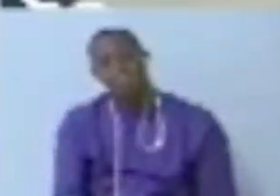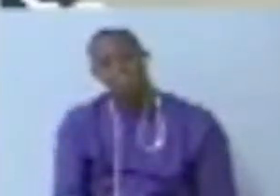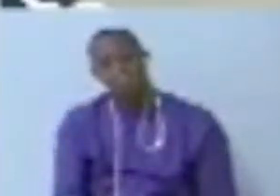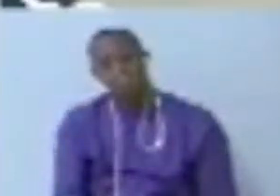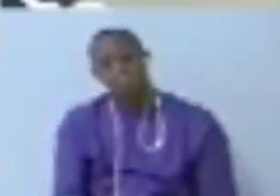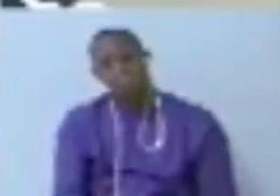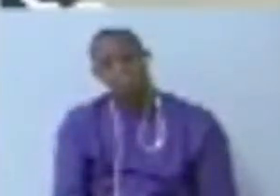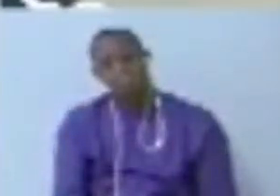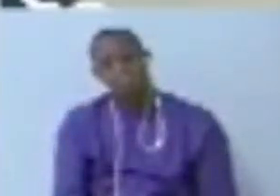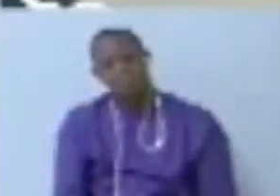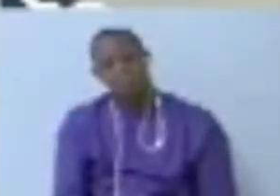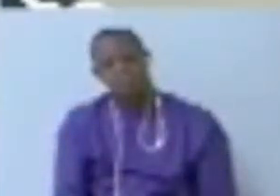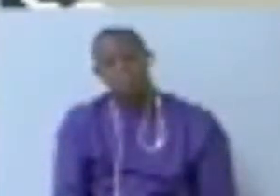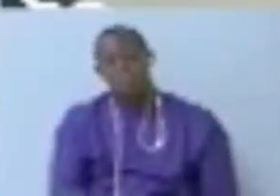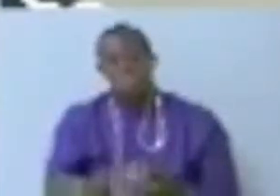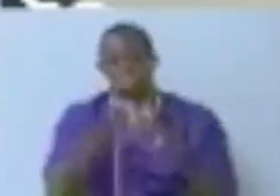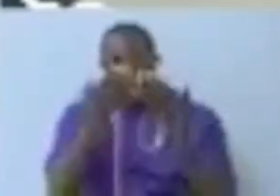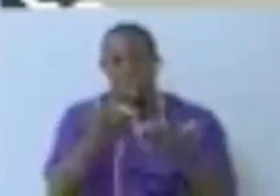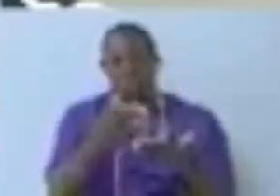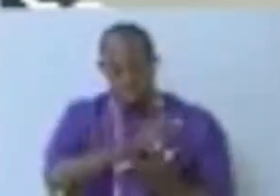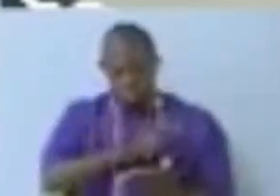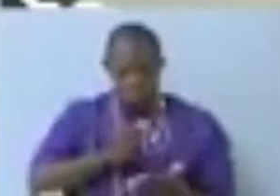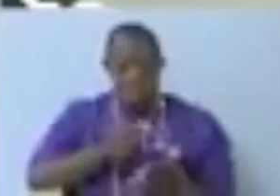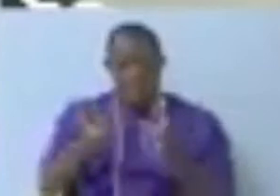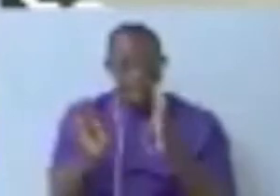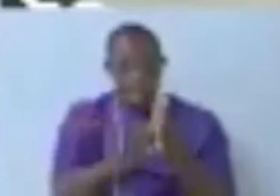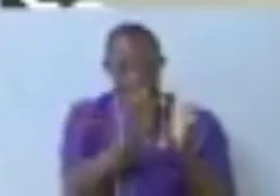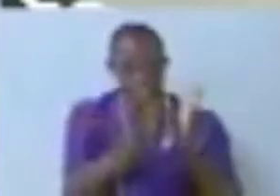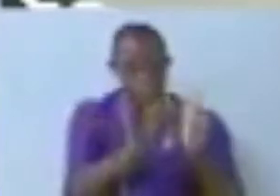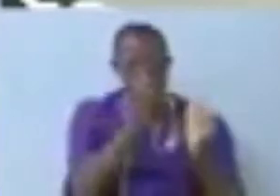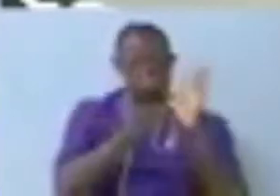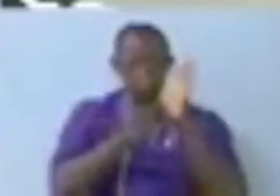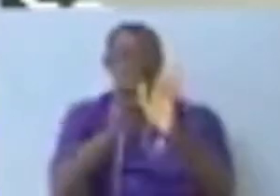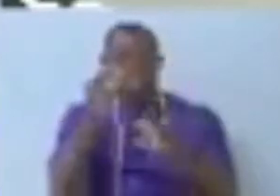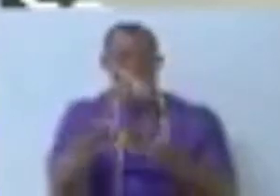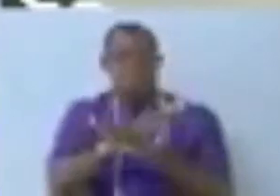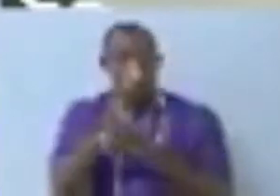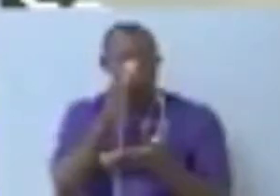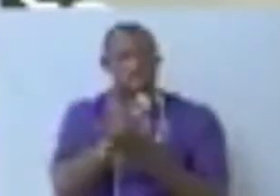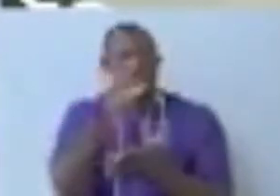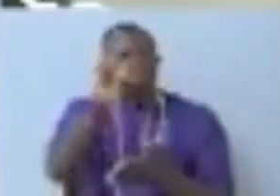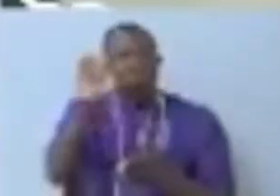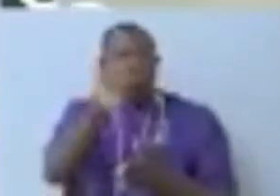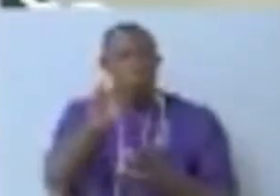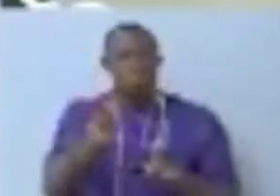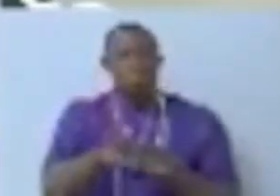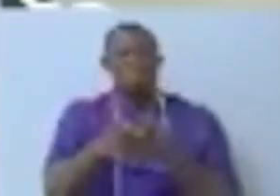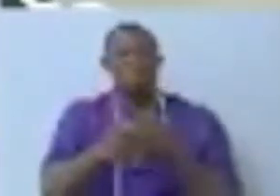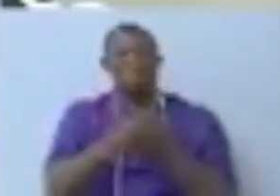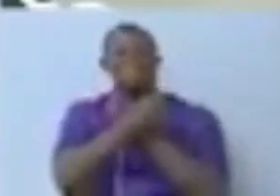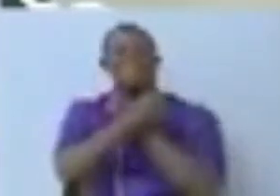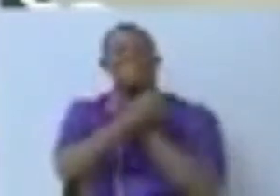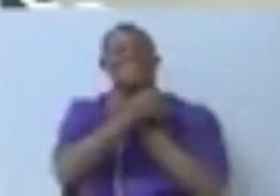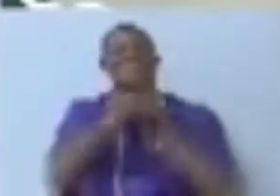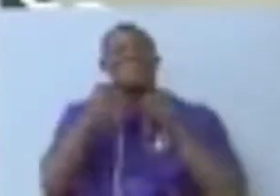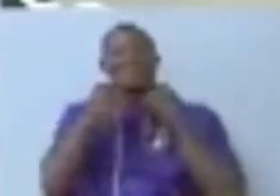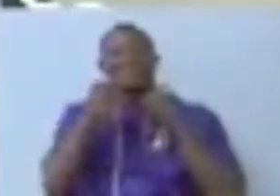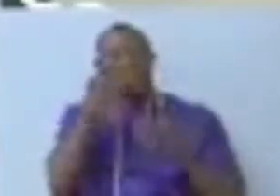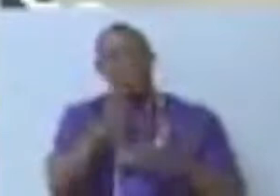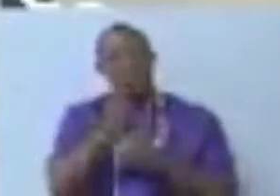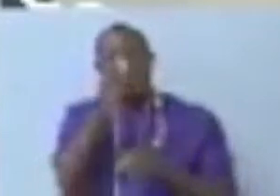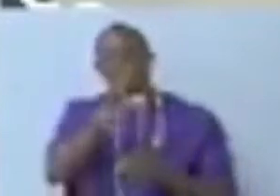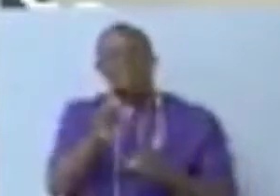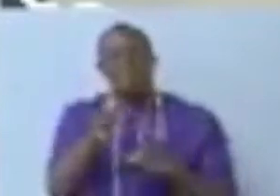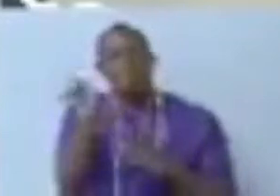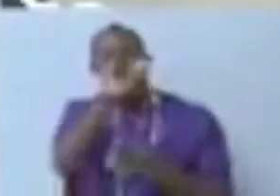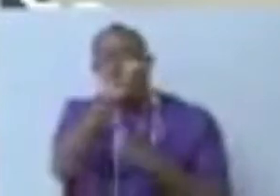Then our investigation revealed that they were actually suffocated and strangled to death on Thursday, 23rd August 2012.